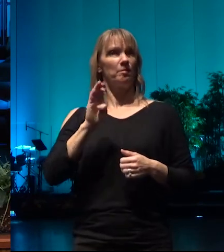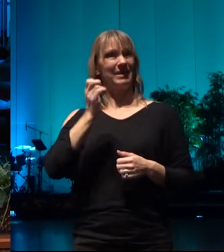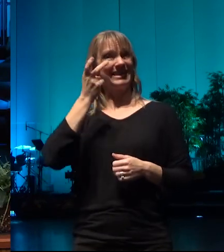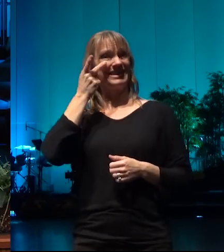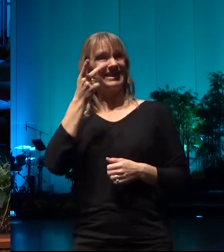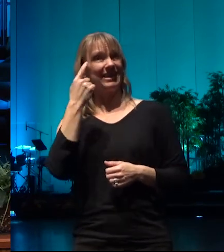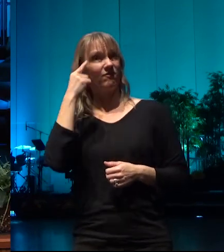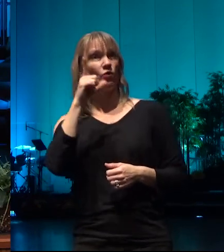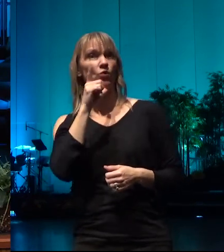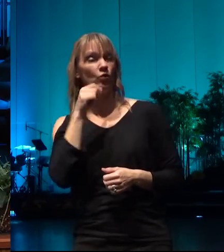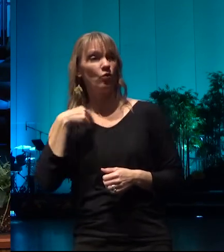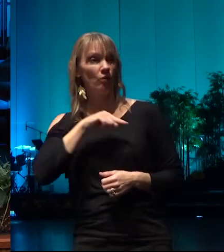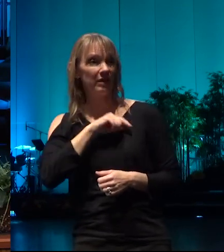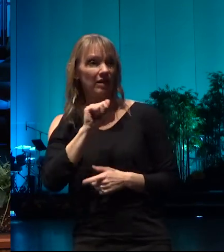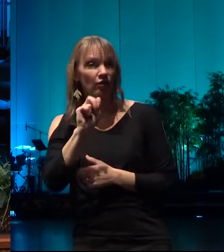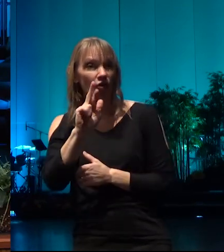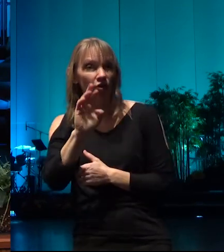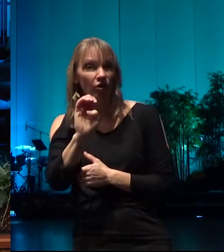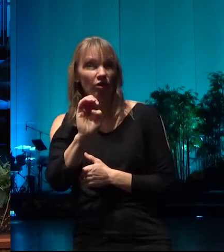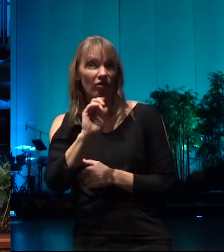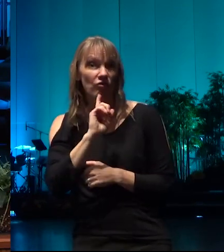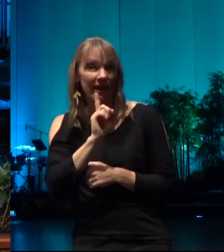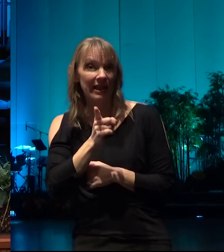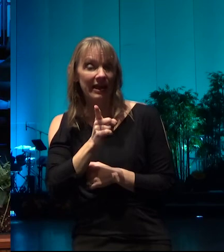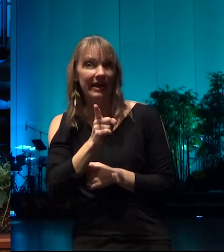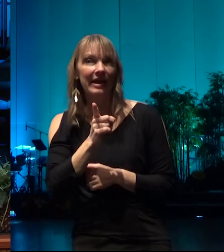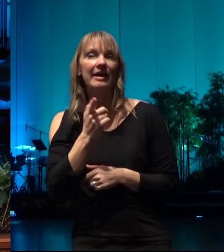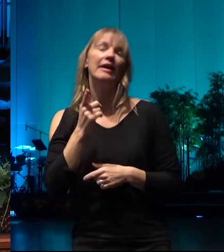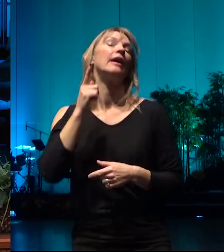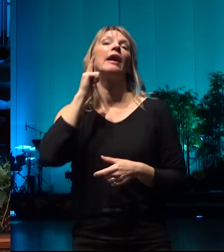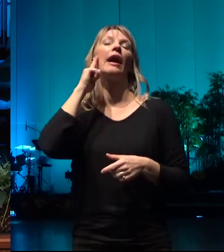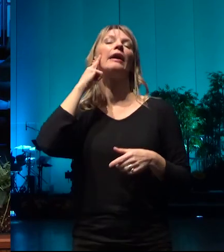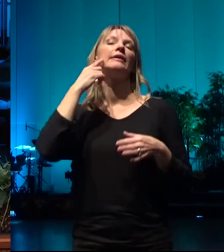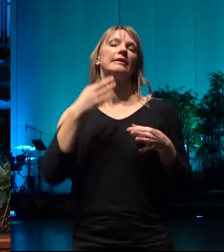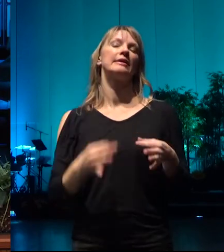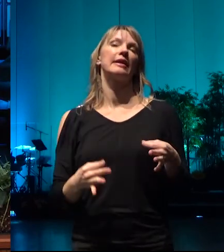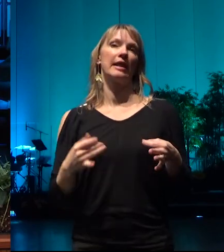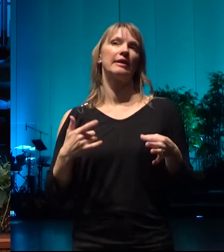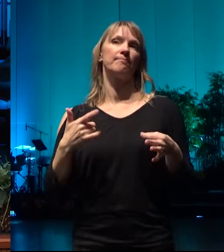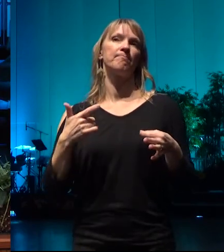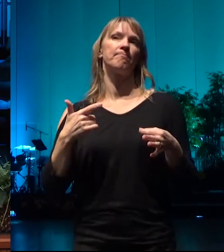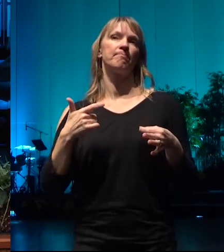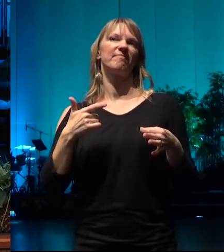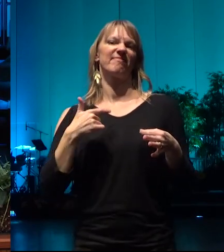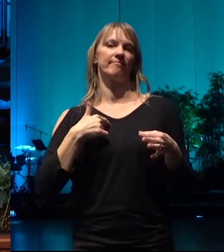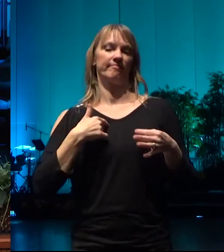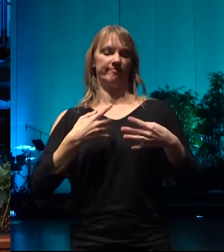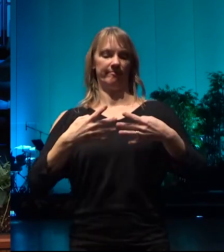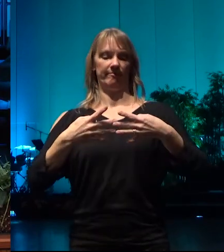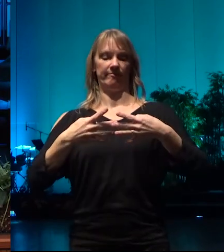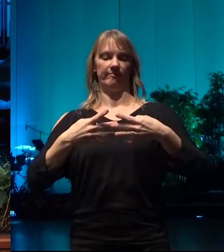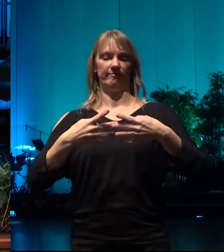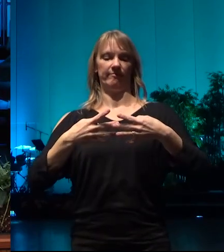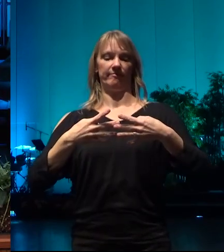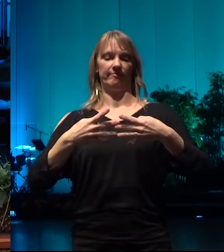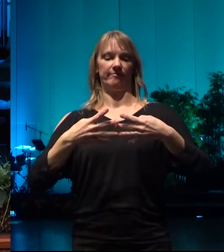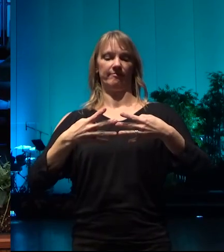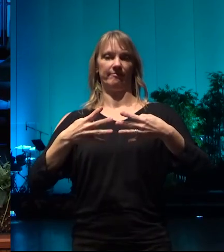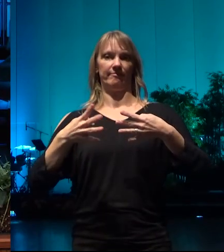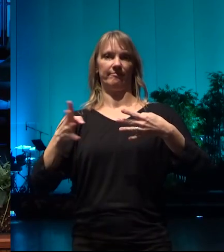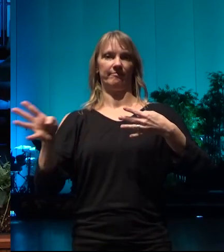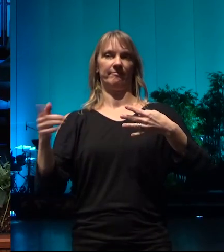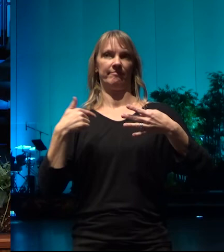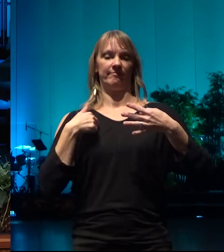be seen for who we really are, I decided that I would walk out of that gate